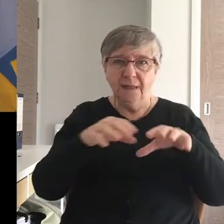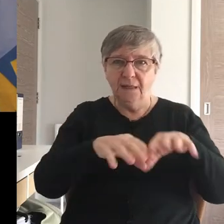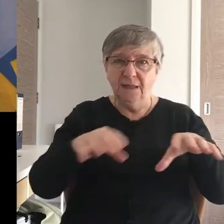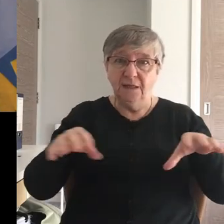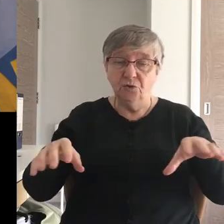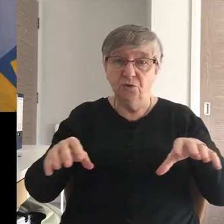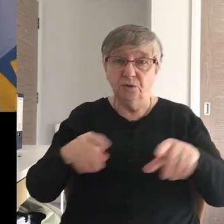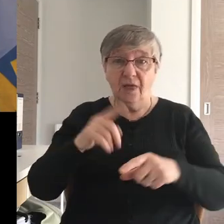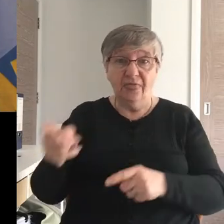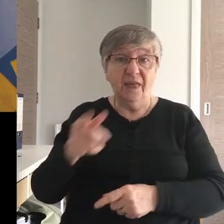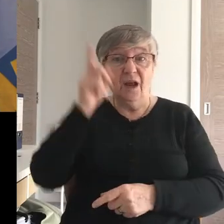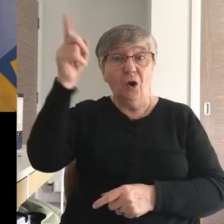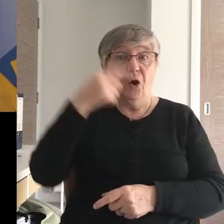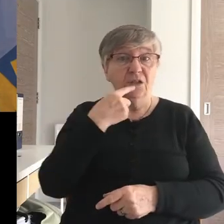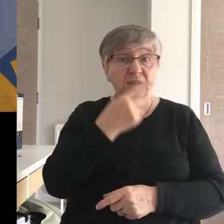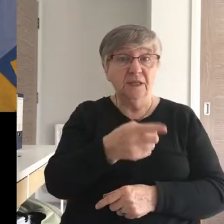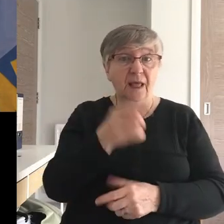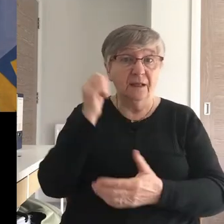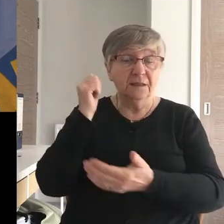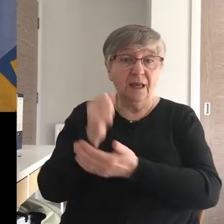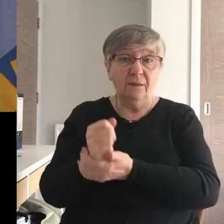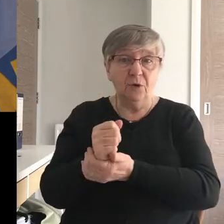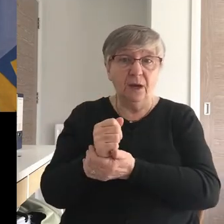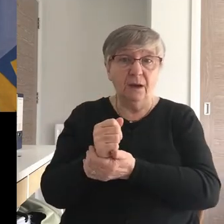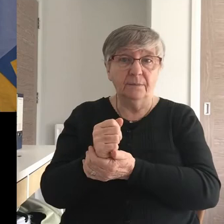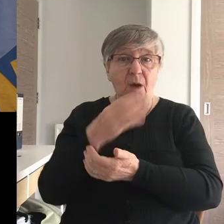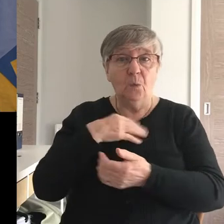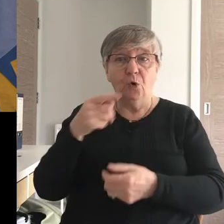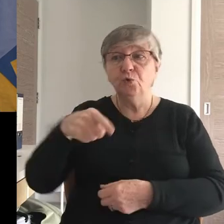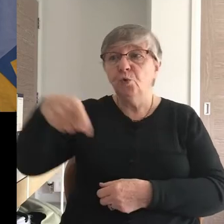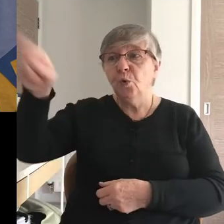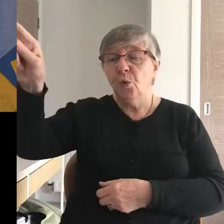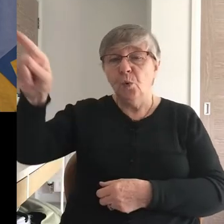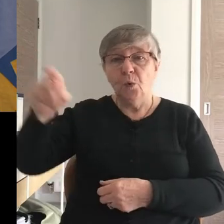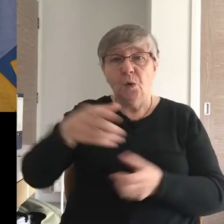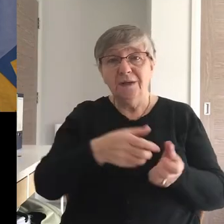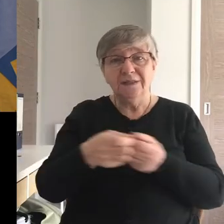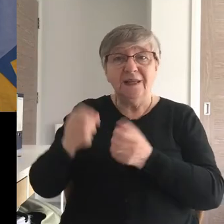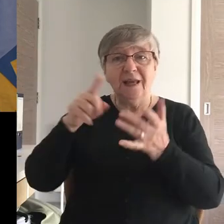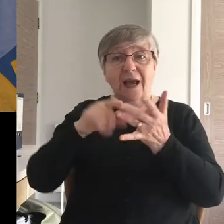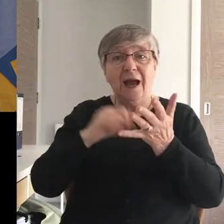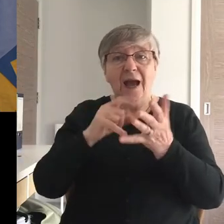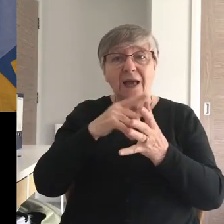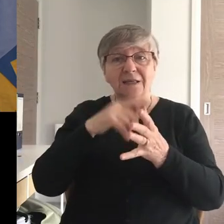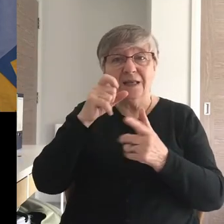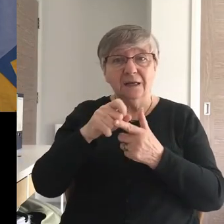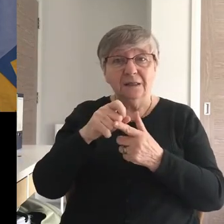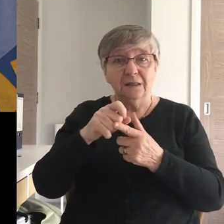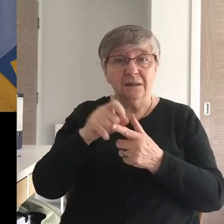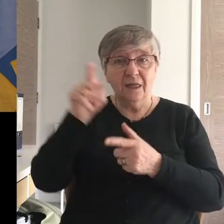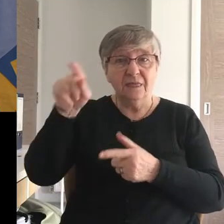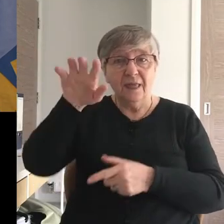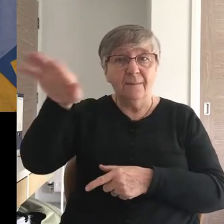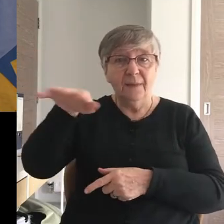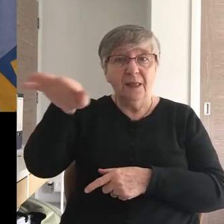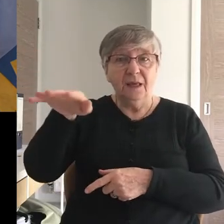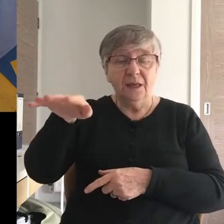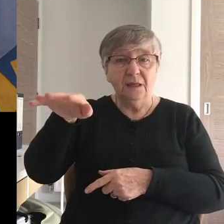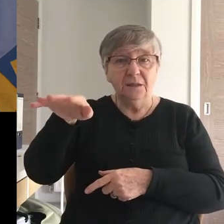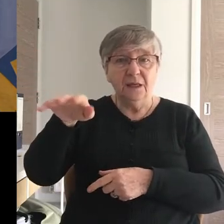But then God says to Abraham, I want you to go and take Isaac to a place that I tell you, and I want you, you're going to